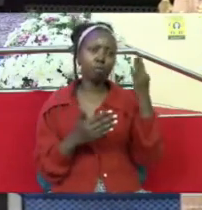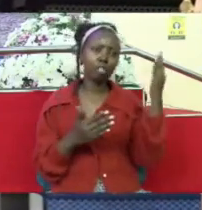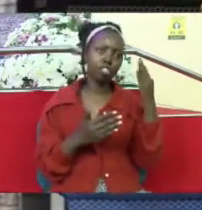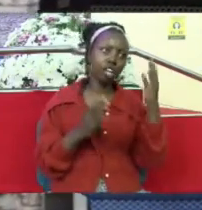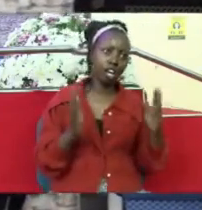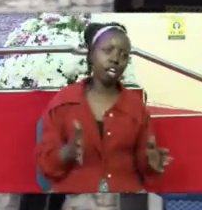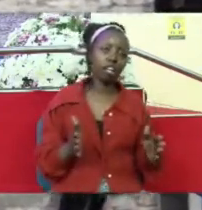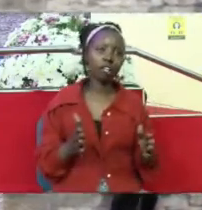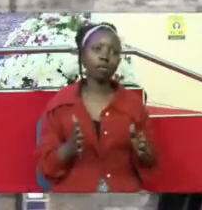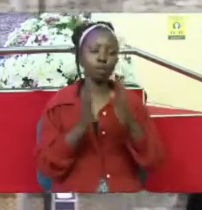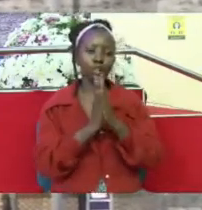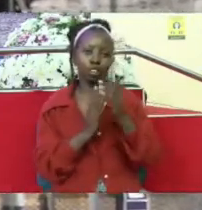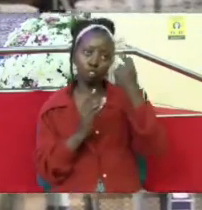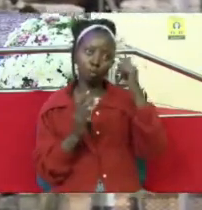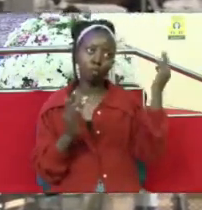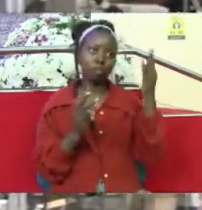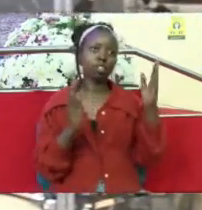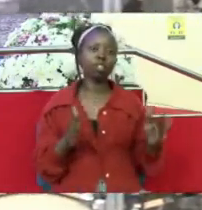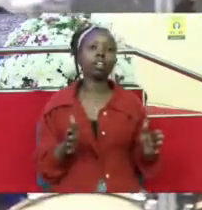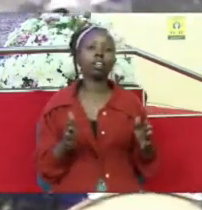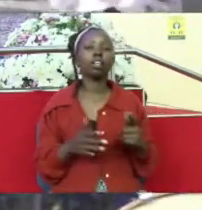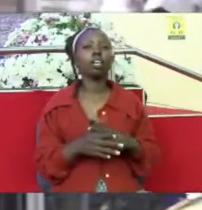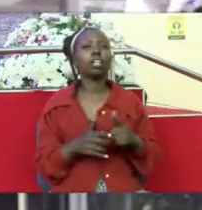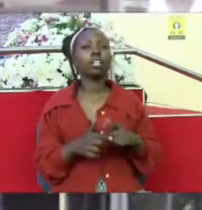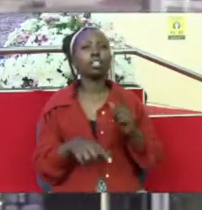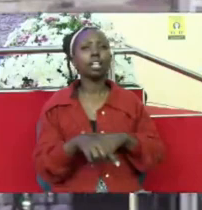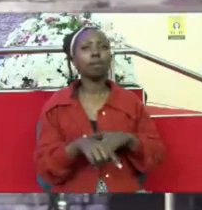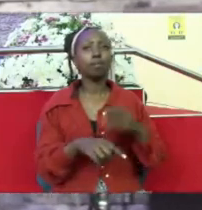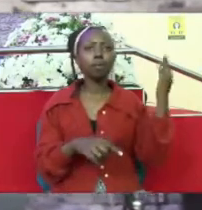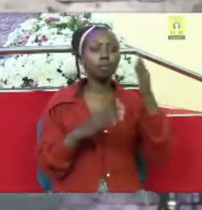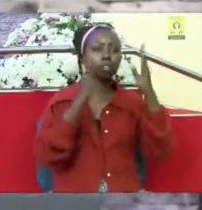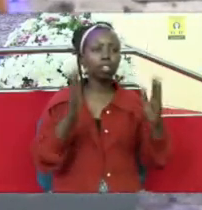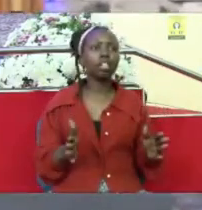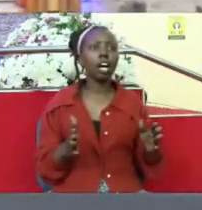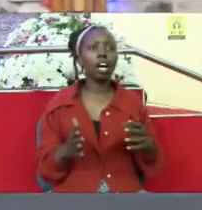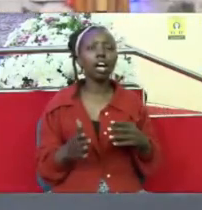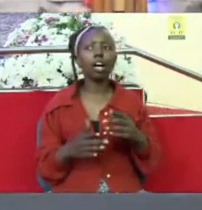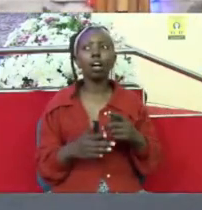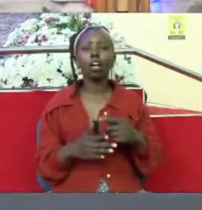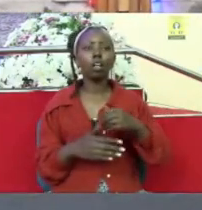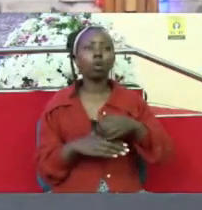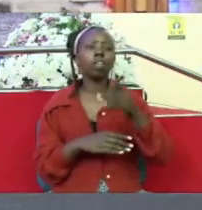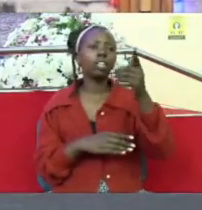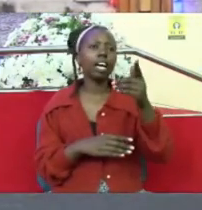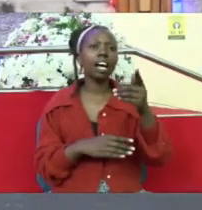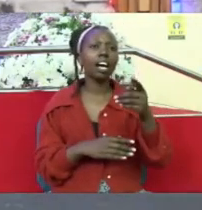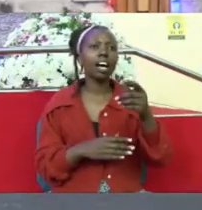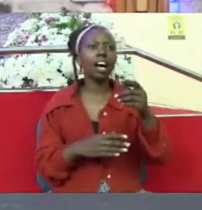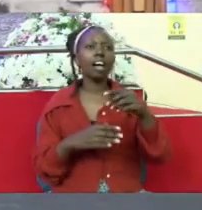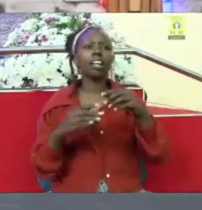preacher. Tukaombea mhubiri. And then when the preacher went there, akapiga pulpit ngumi moja ikavunjika.